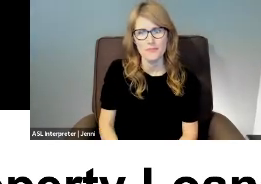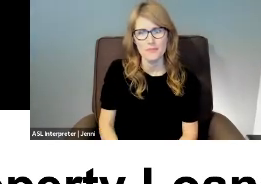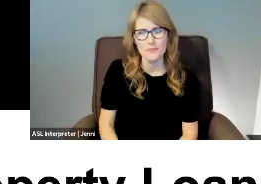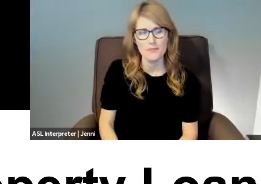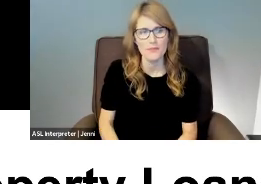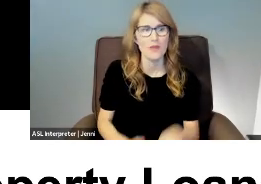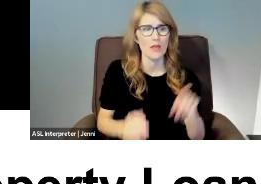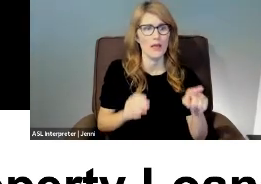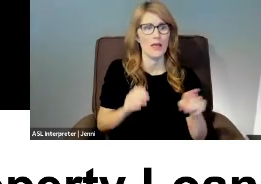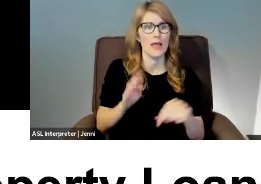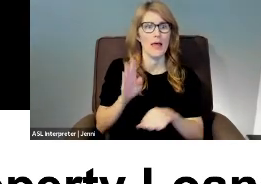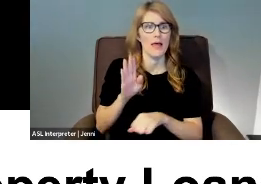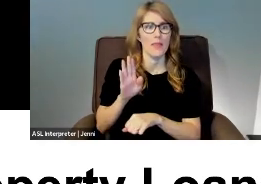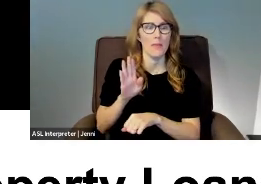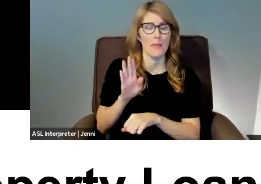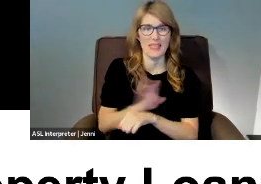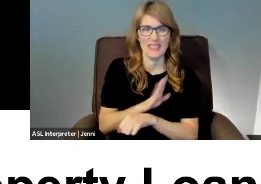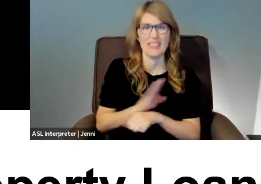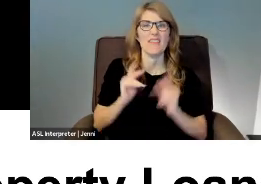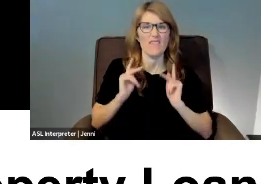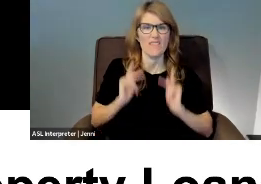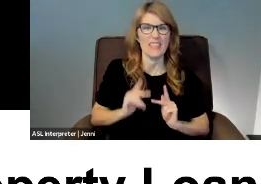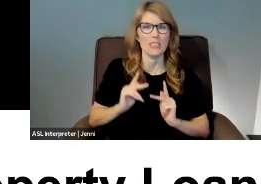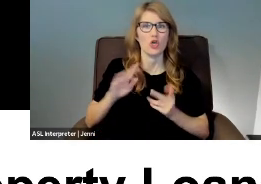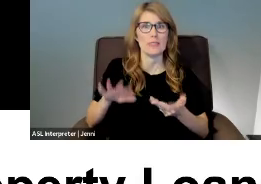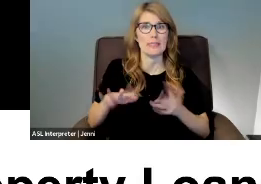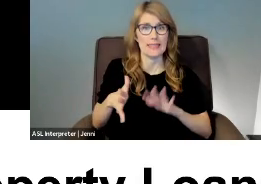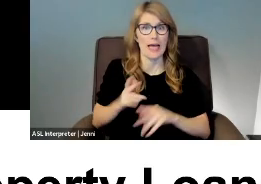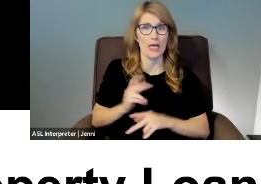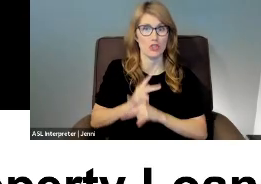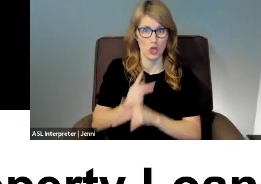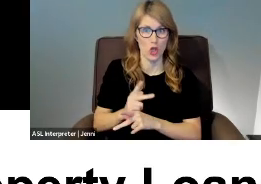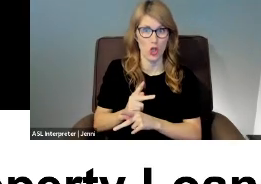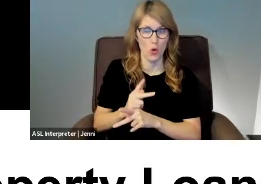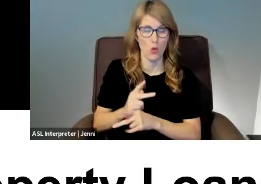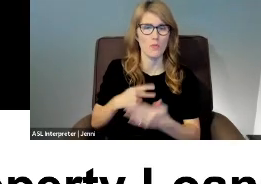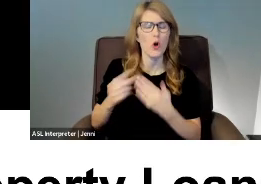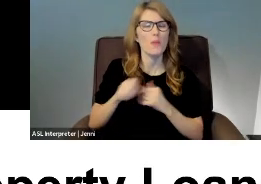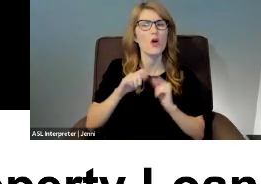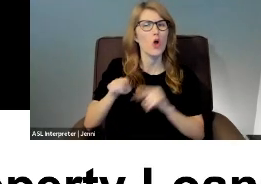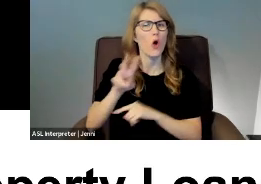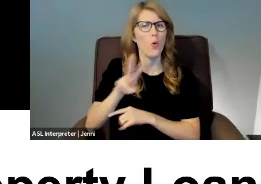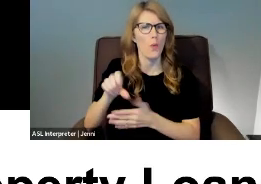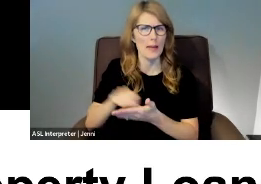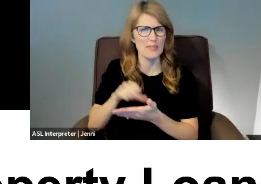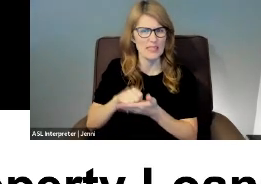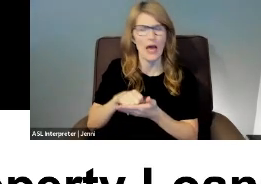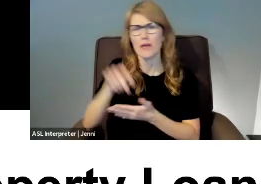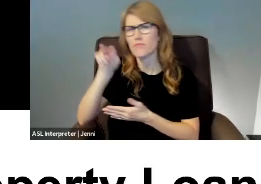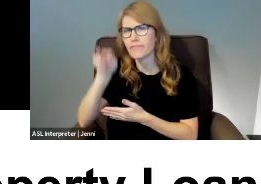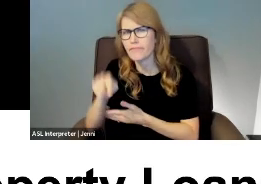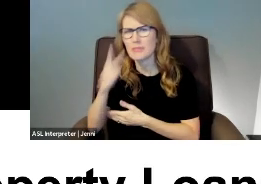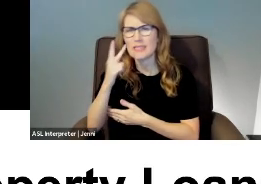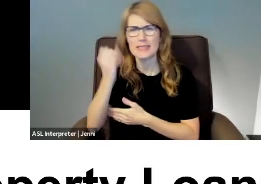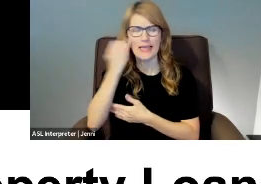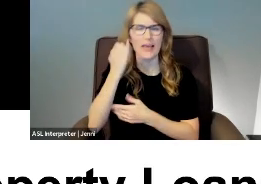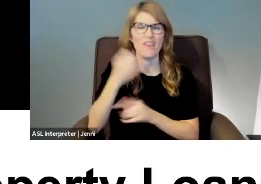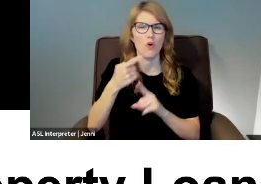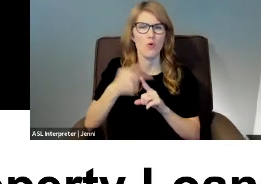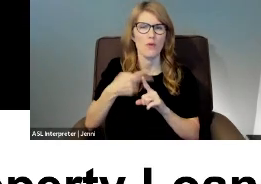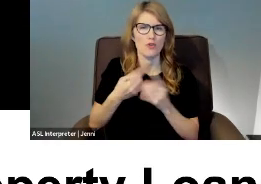physical disaster loan program, and you can check out their website to see if a rental property will qualify for